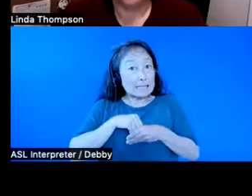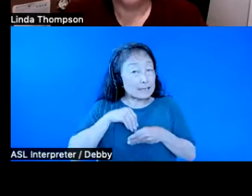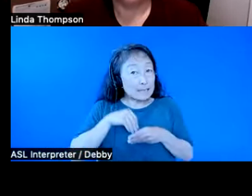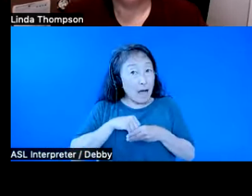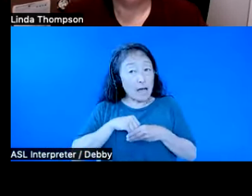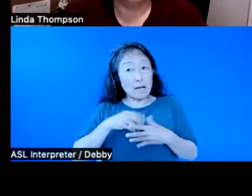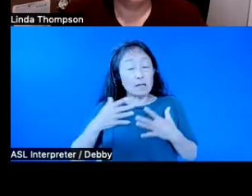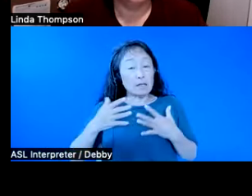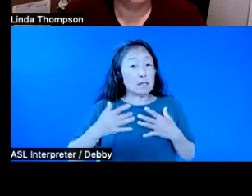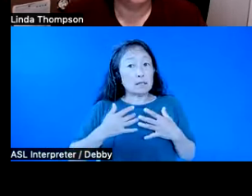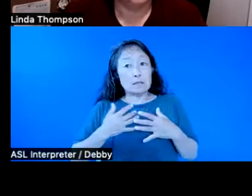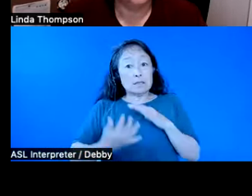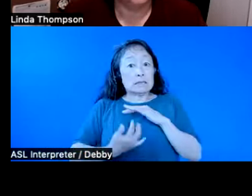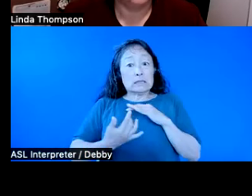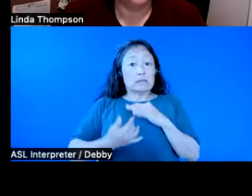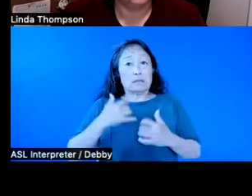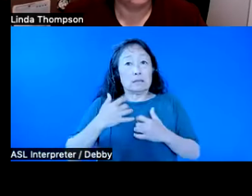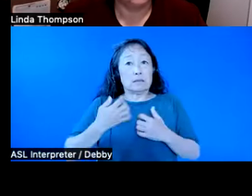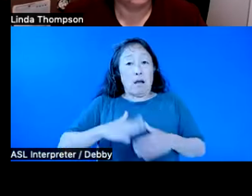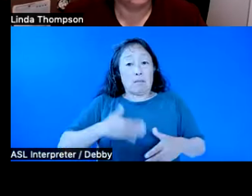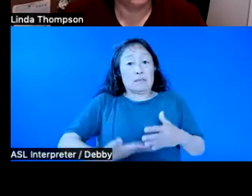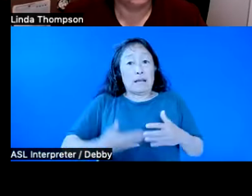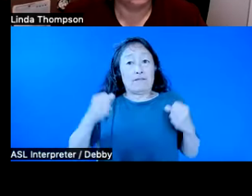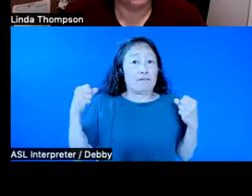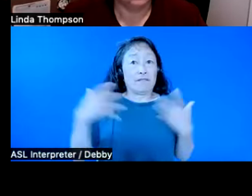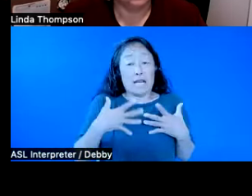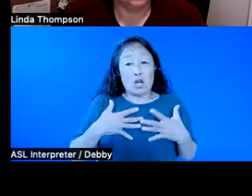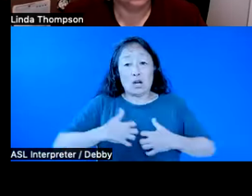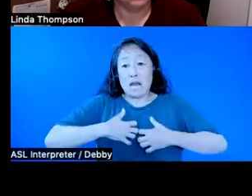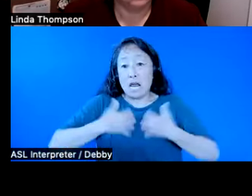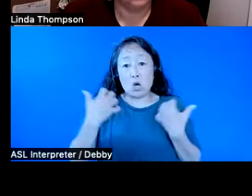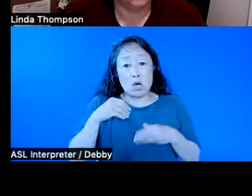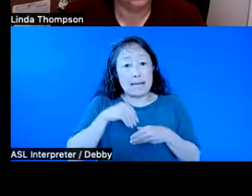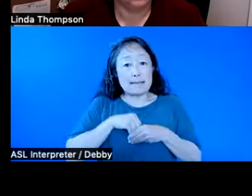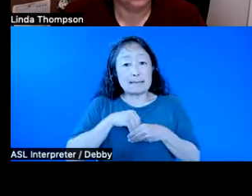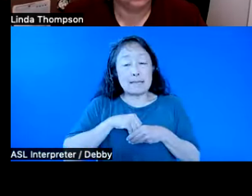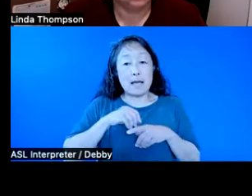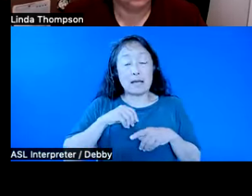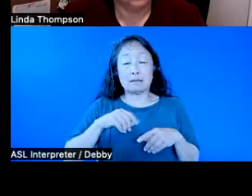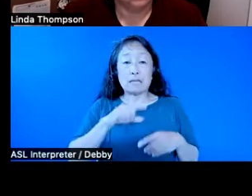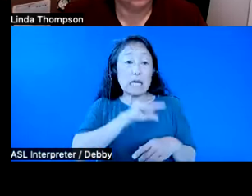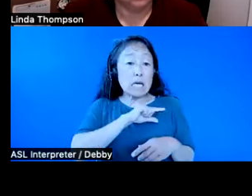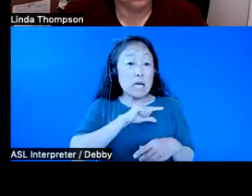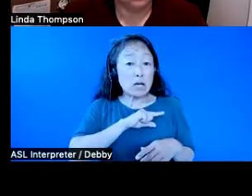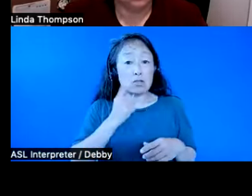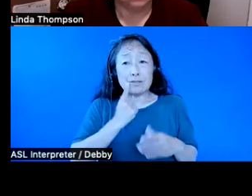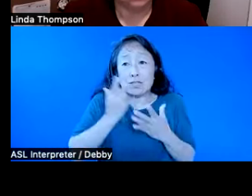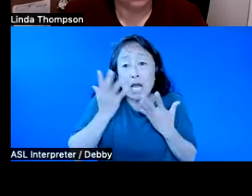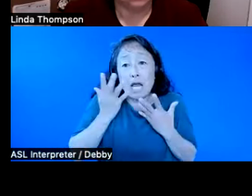on fire with fear or rage or guilt or shame or all the feelings we